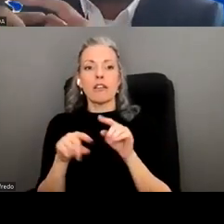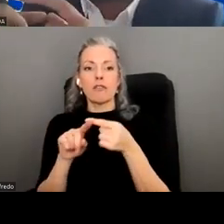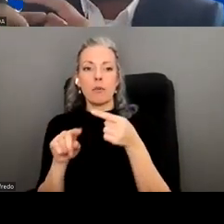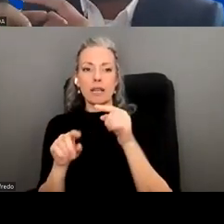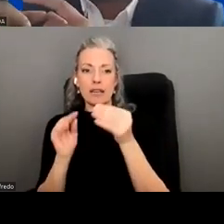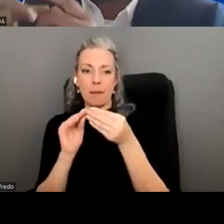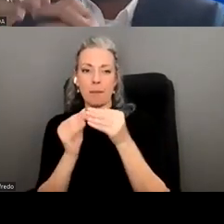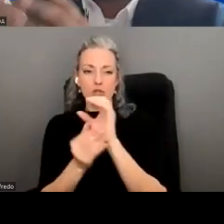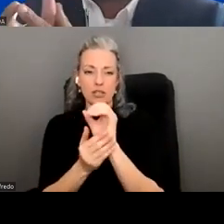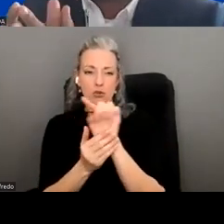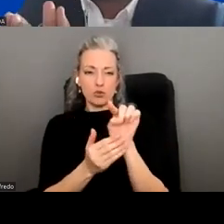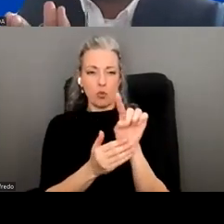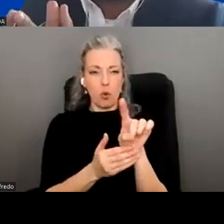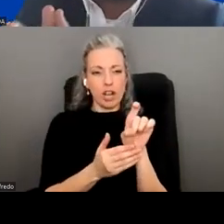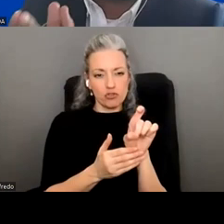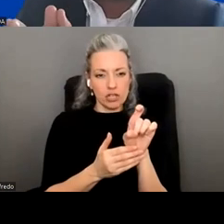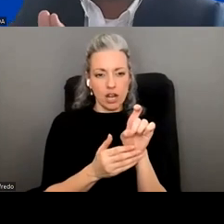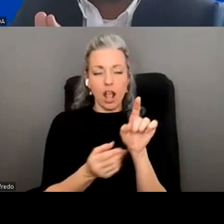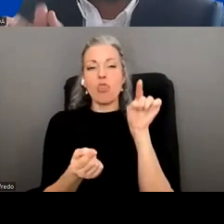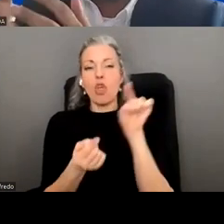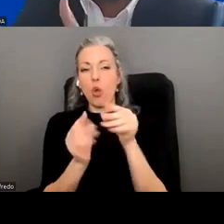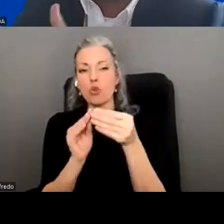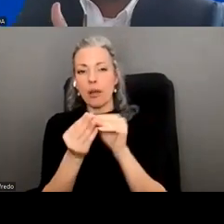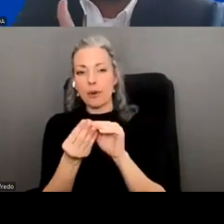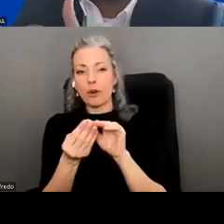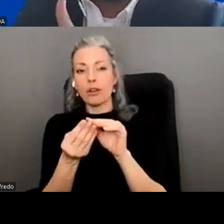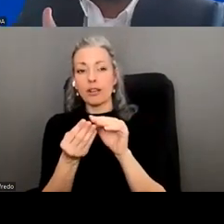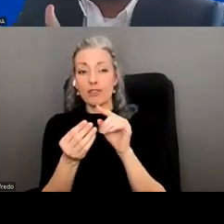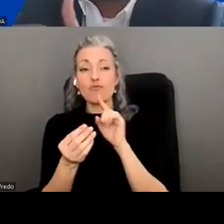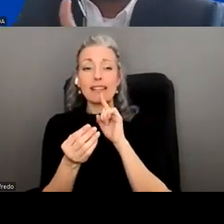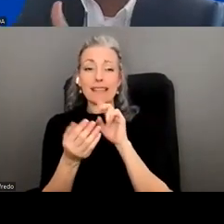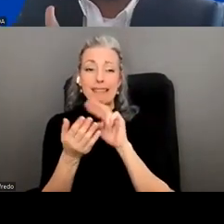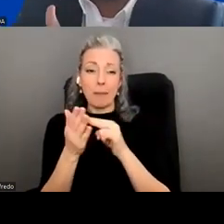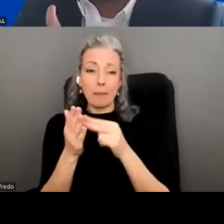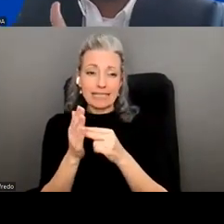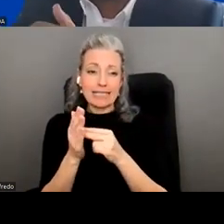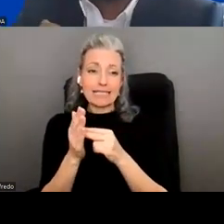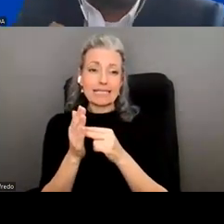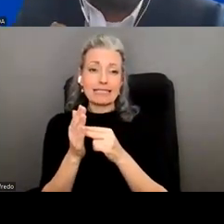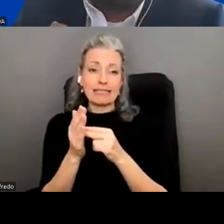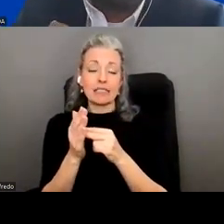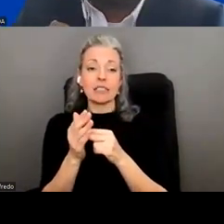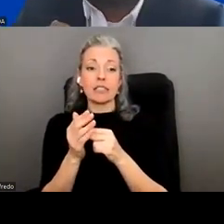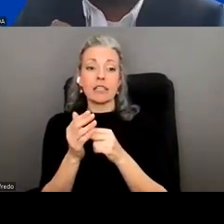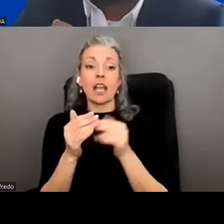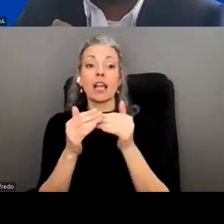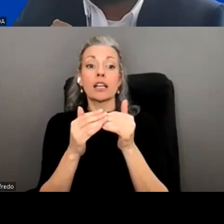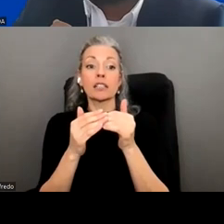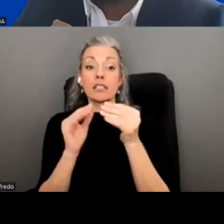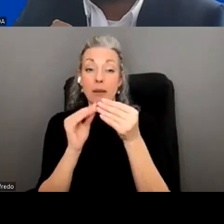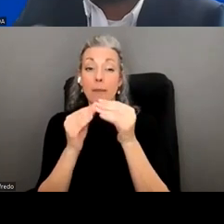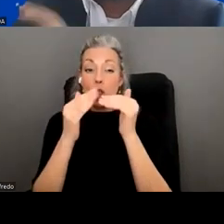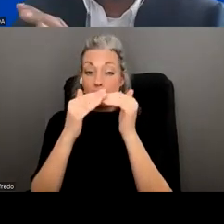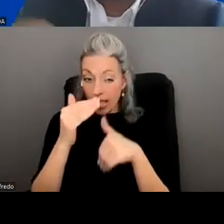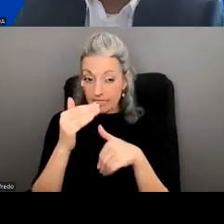Basically, the lower the number, the more equity there possibly is, the higher number, the less equity there is. And I'm going to hover over